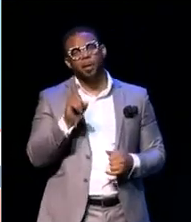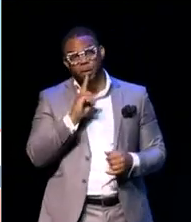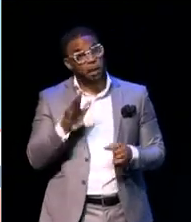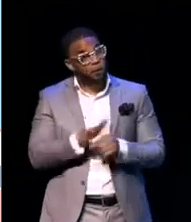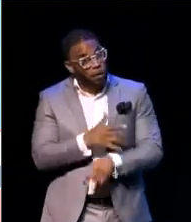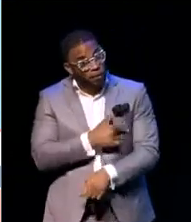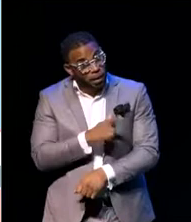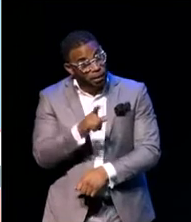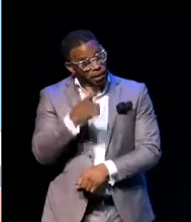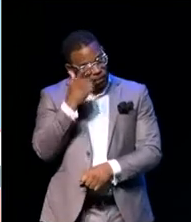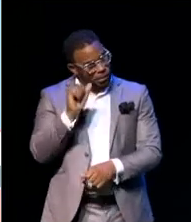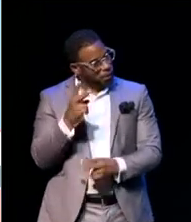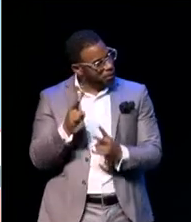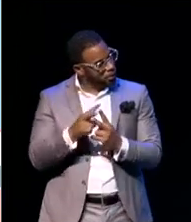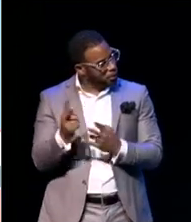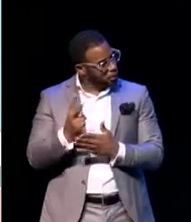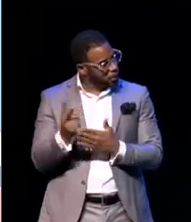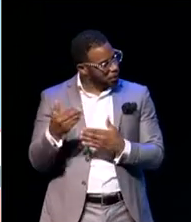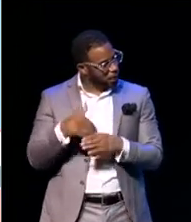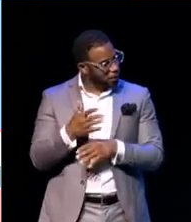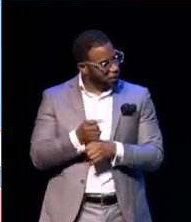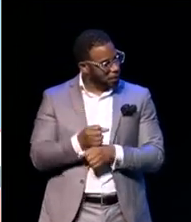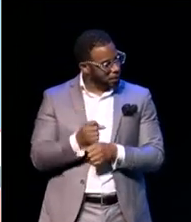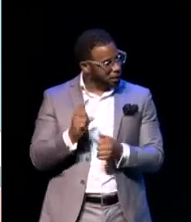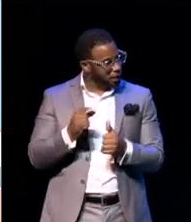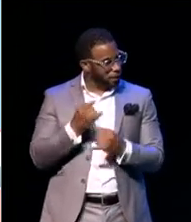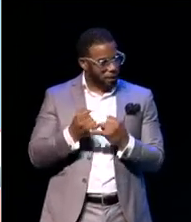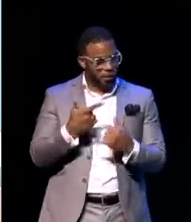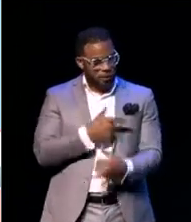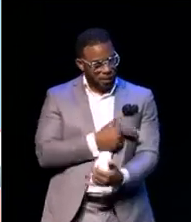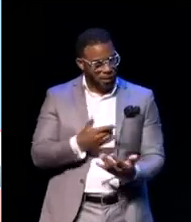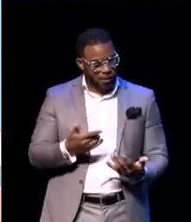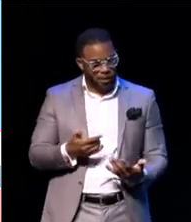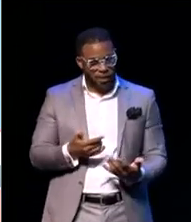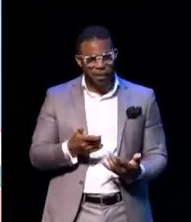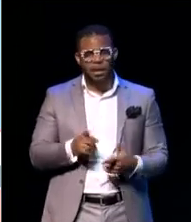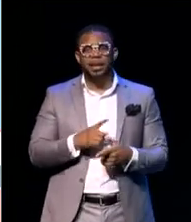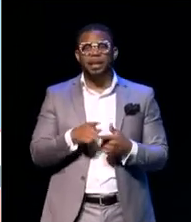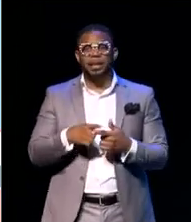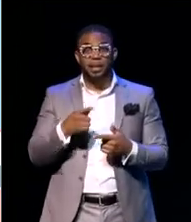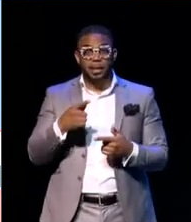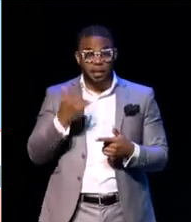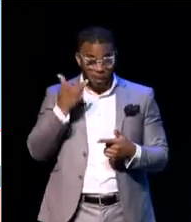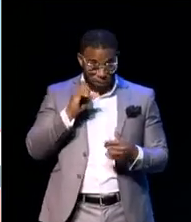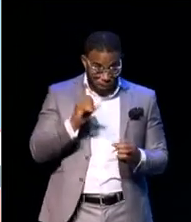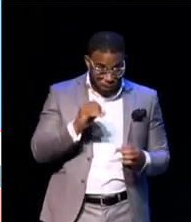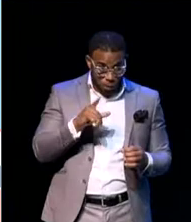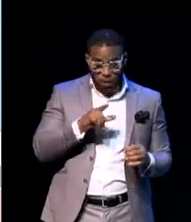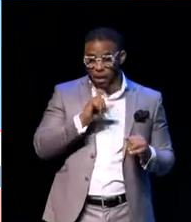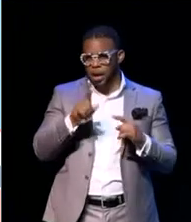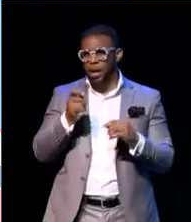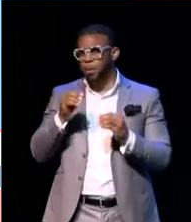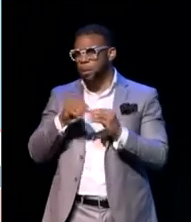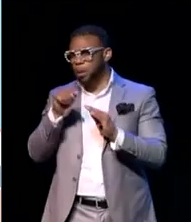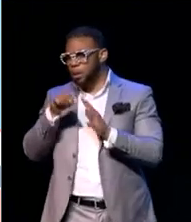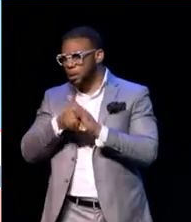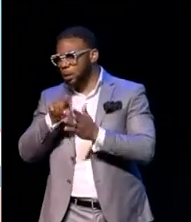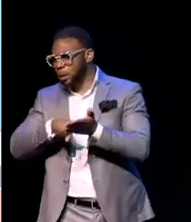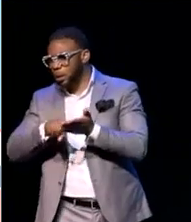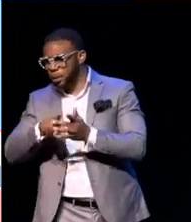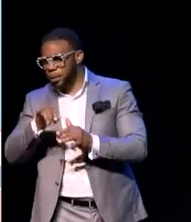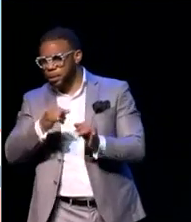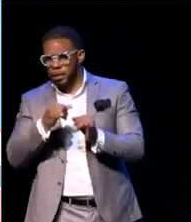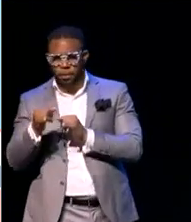they fully vaccinated? Because that's 2 weeks after you got your final shot. And then if they were, you can ask a little bit more about